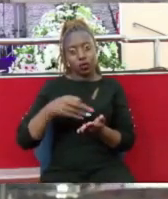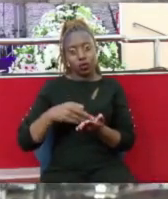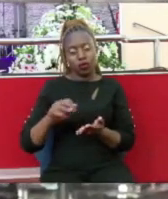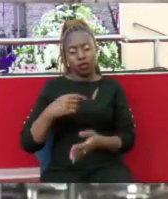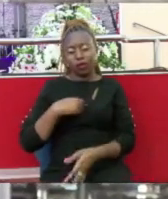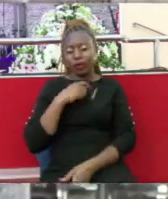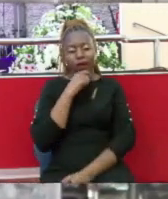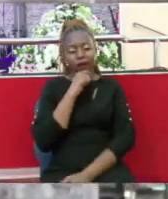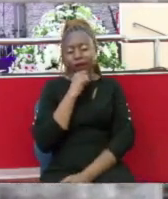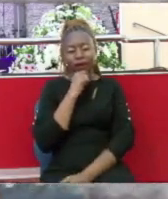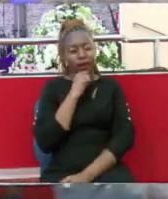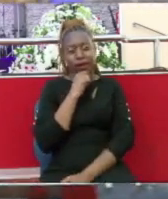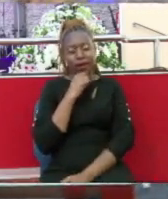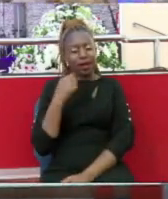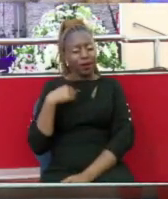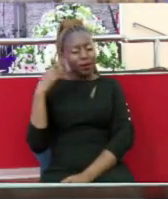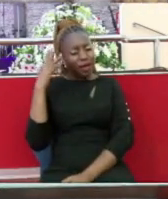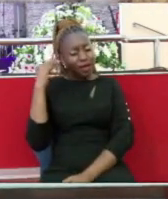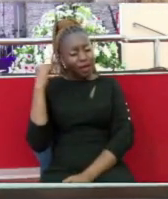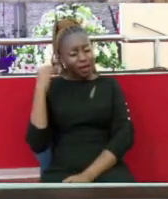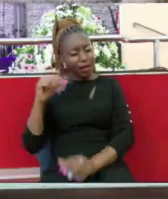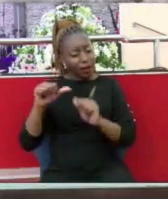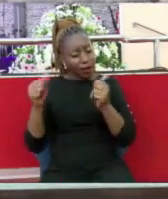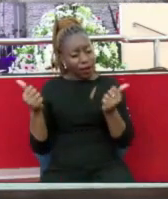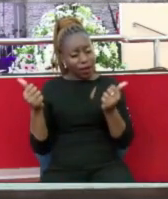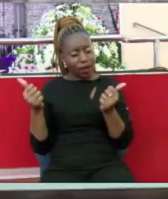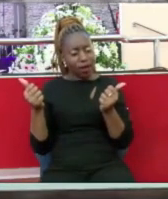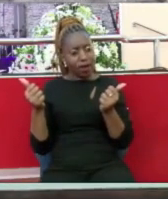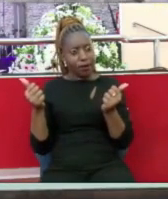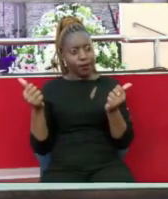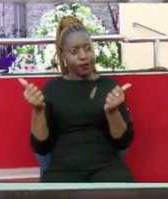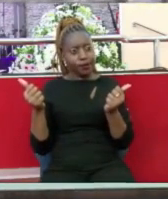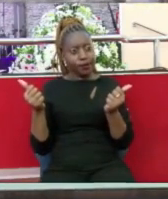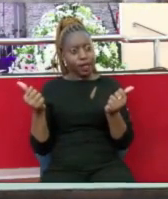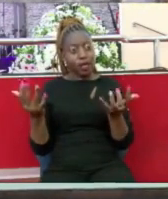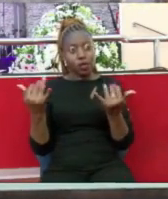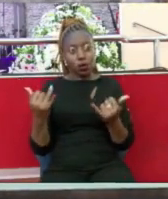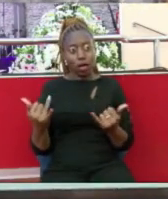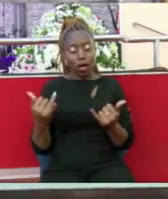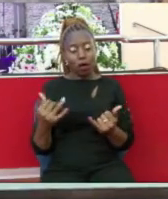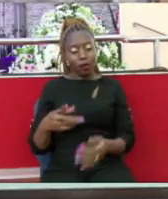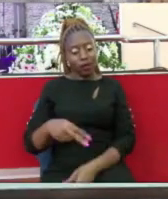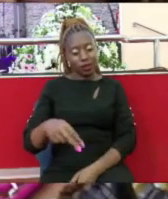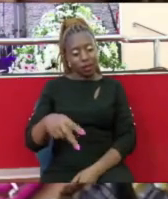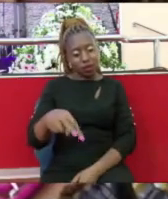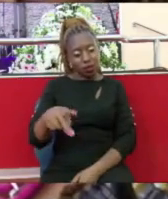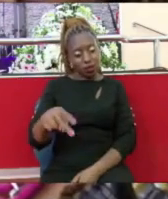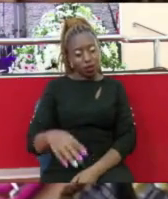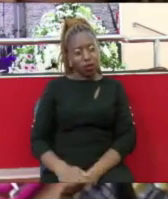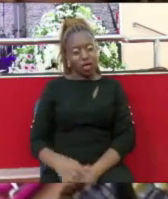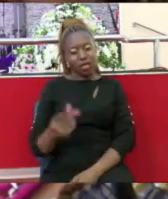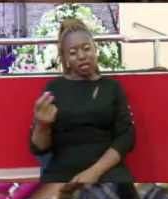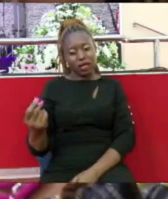wondered, nikashangaa, did I hear the Holy Spirit word? Je, nilisikia Roho Mtakatifu vyema? Now I'm just a few meters walking down. Kwa hivyo nataramuka mita kadhaa. I